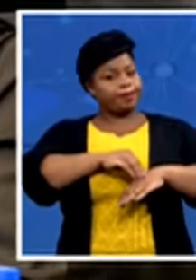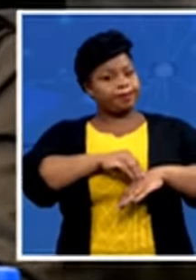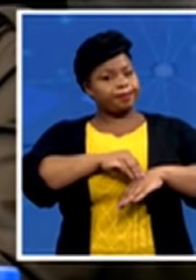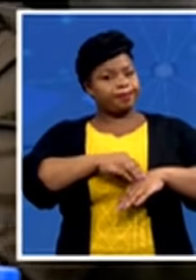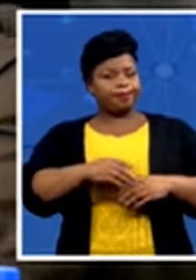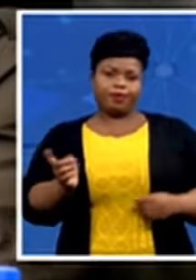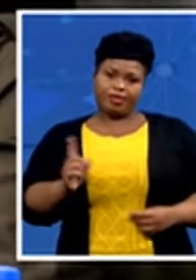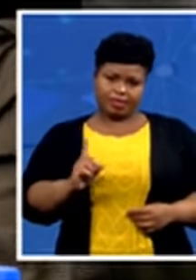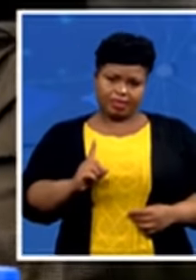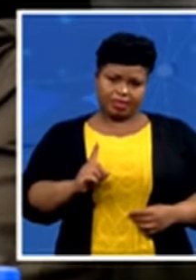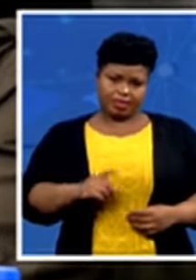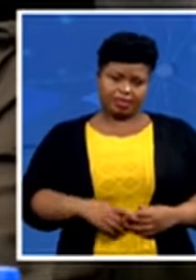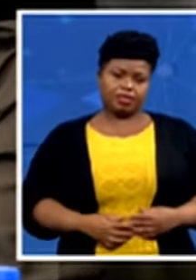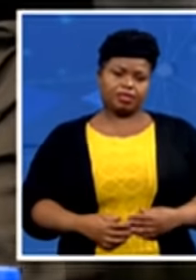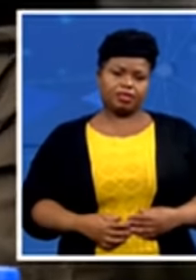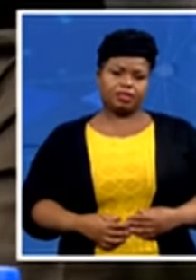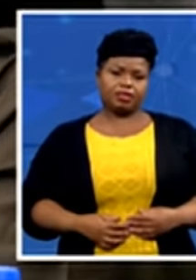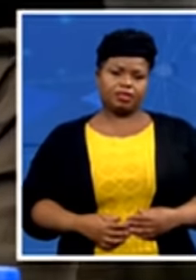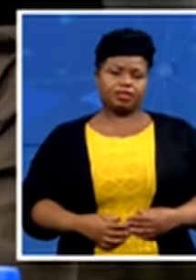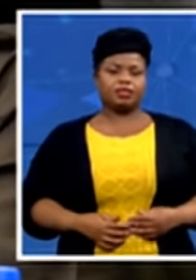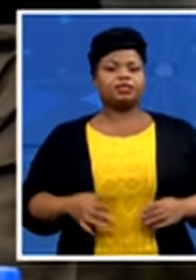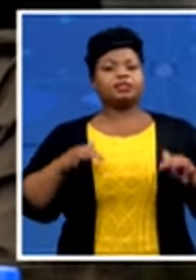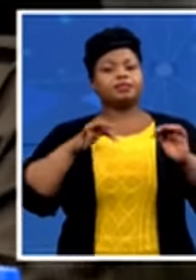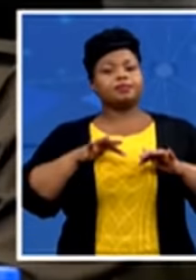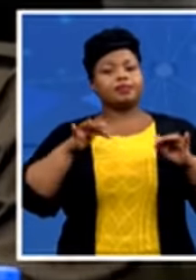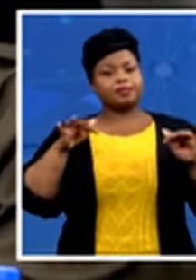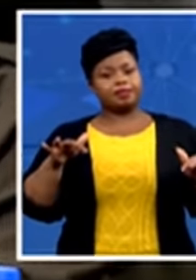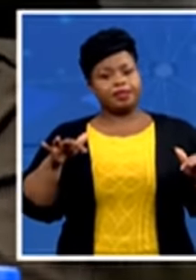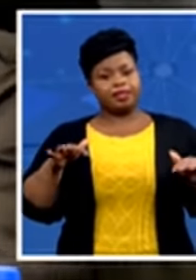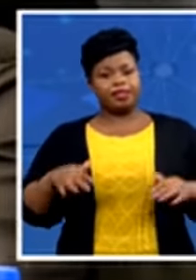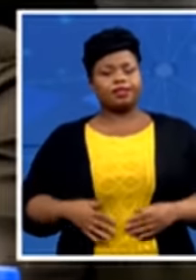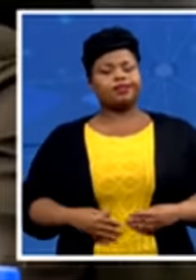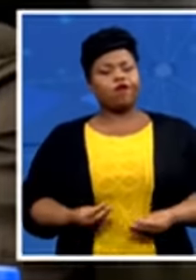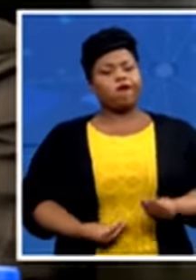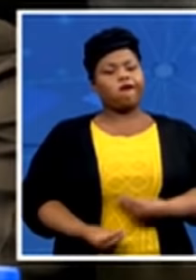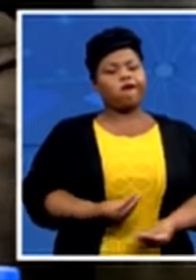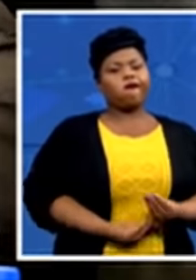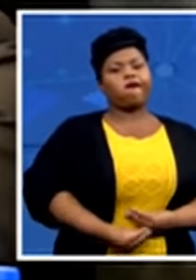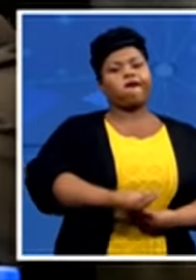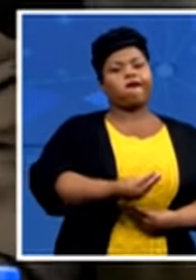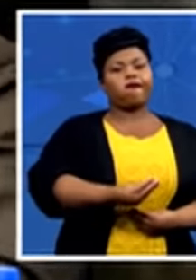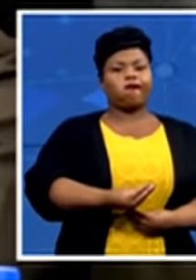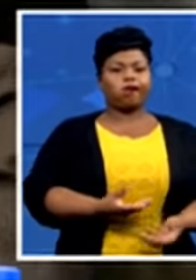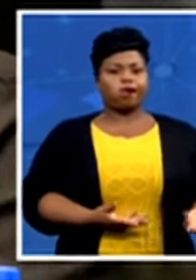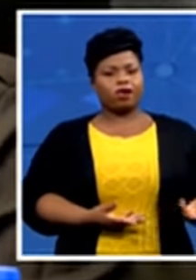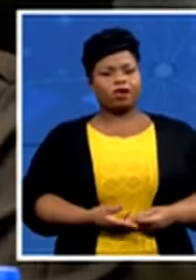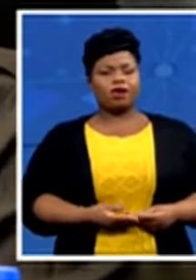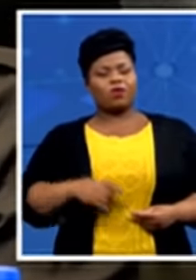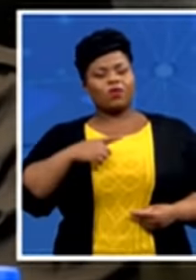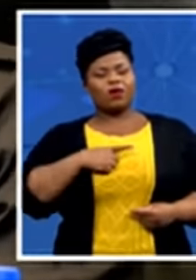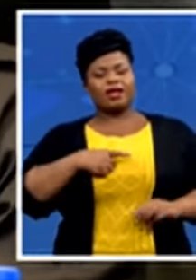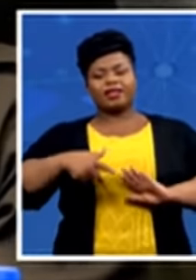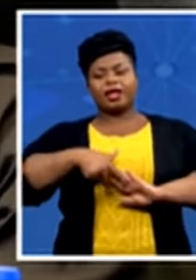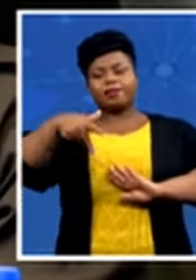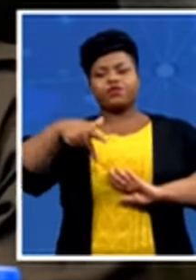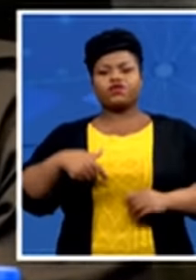people were able to pay bribes to get a faulty vehicle to be on the road